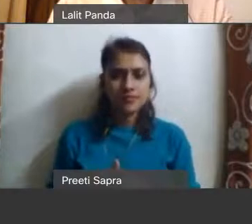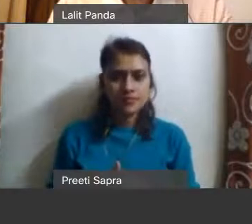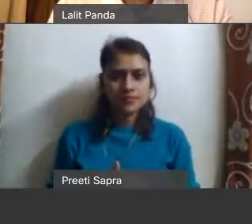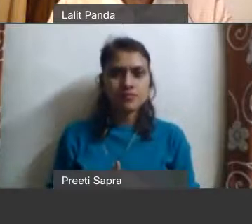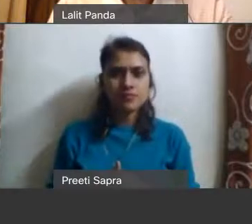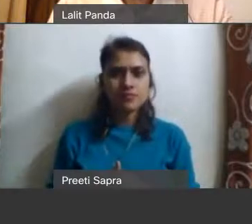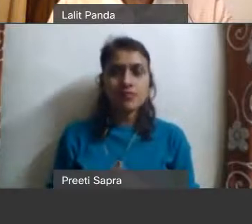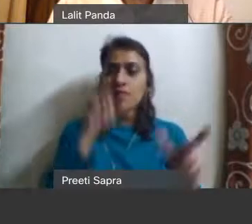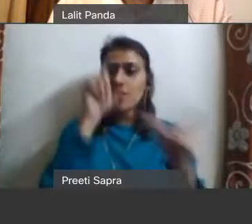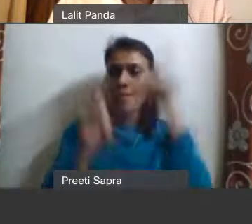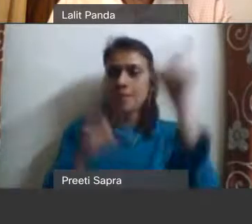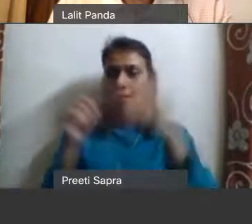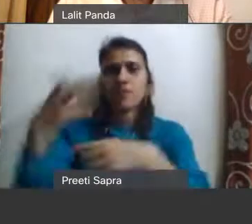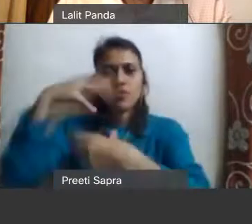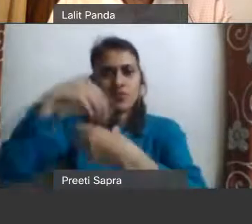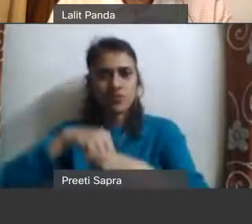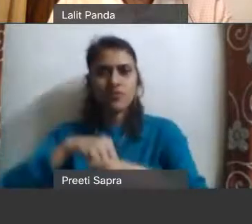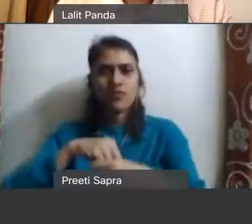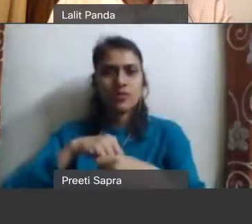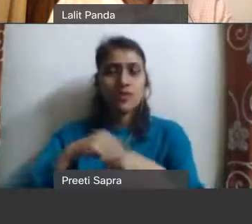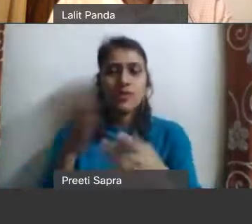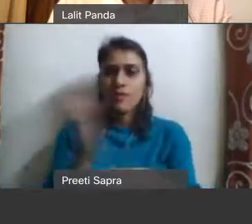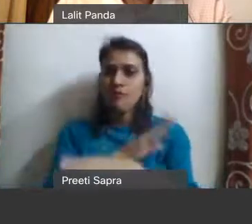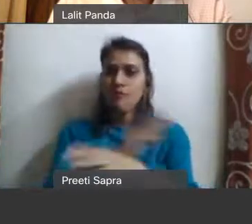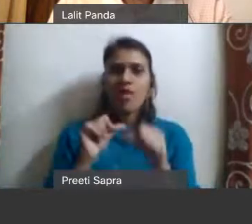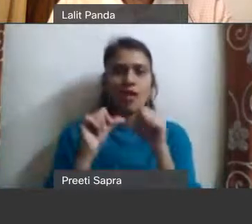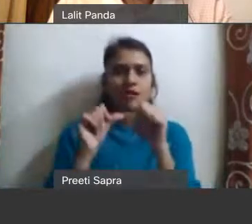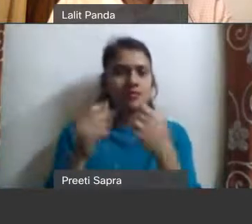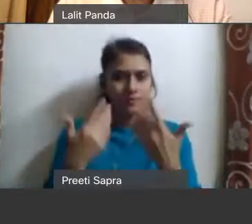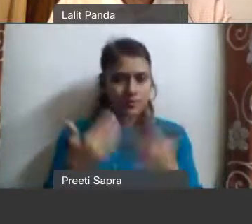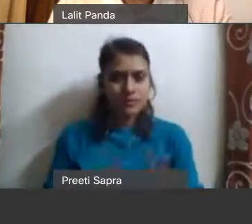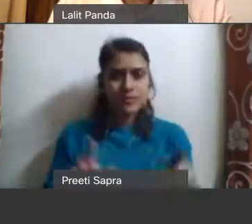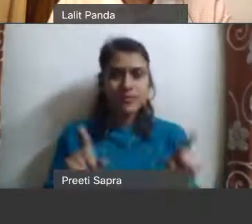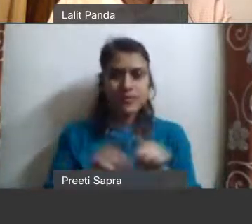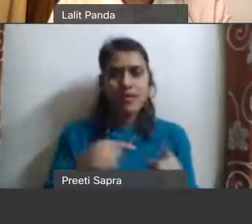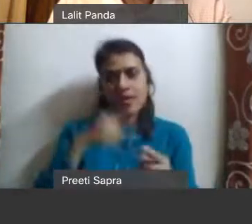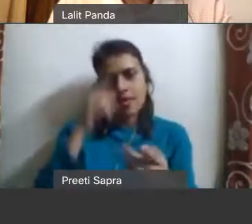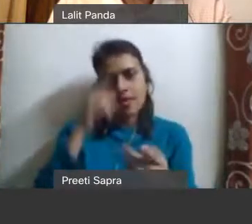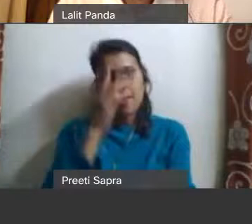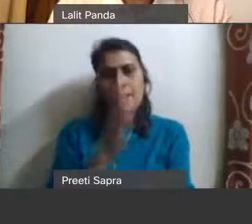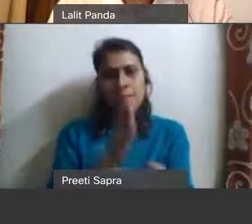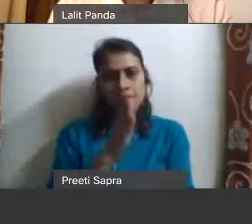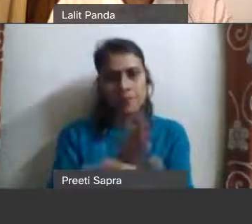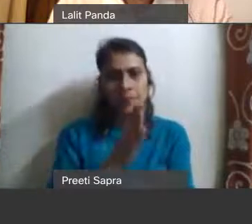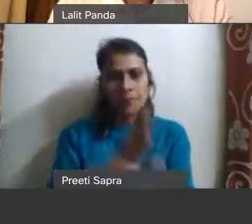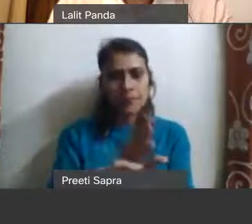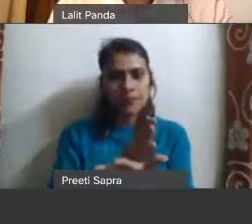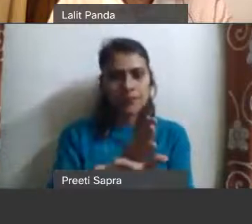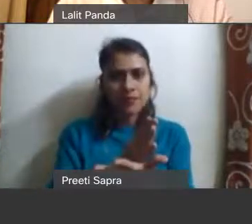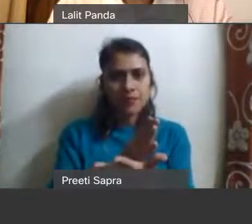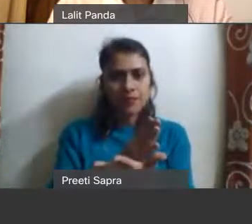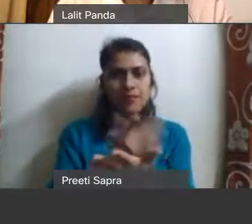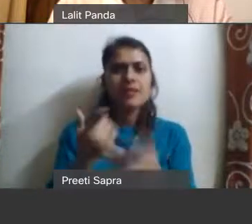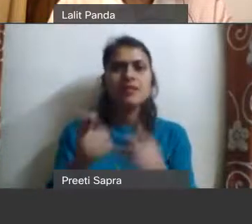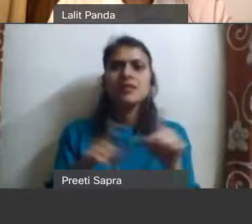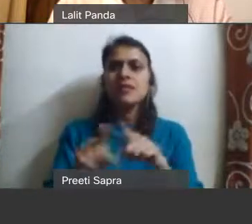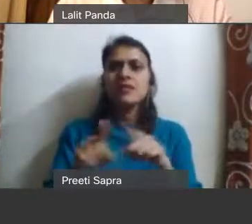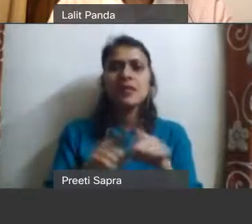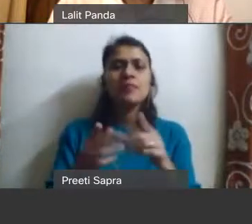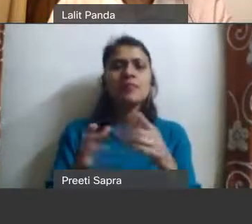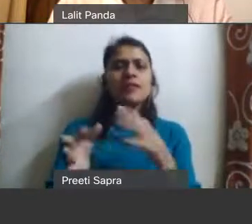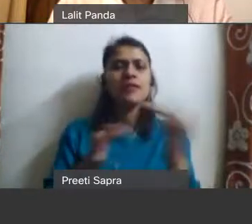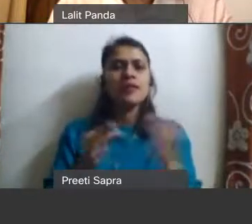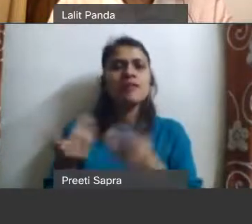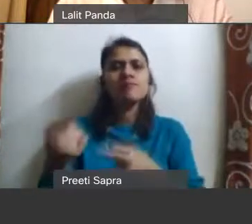to citizens, and I do not have a ready answer for that. I believe in the Constituent Assembly debates, there has not been